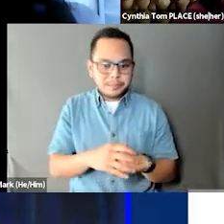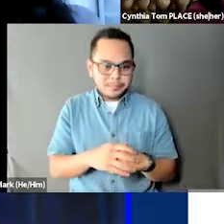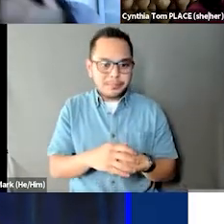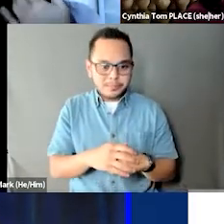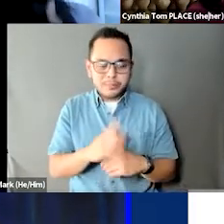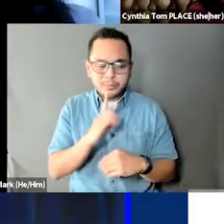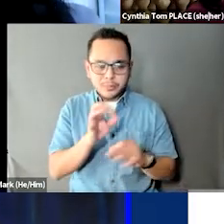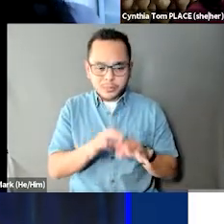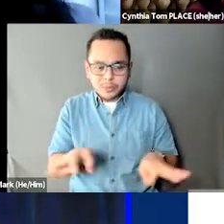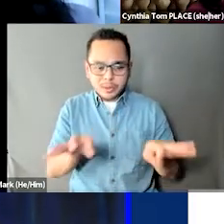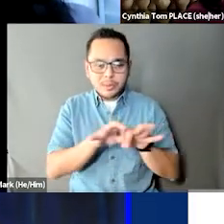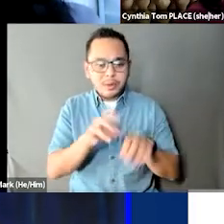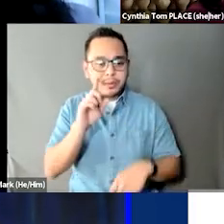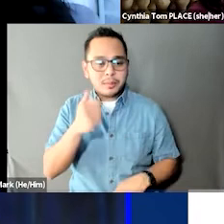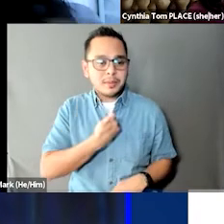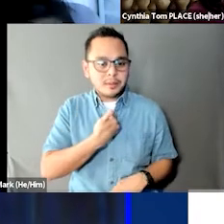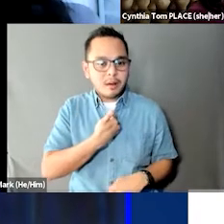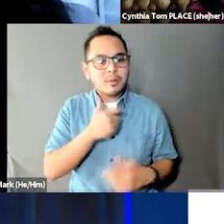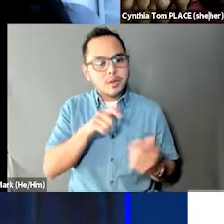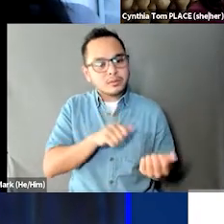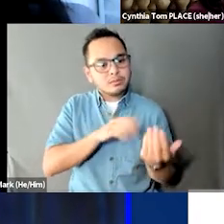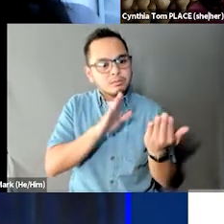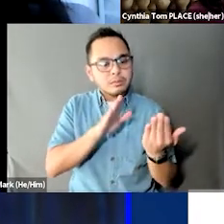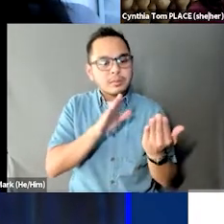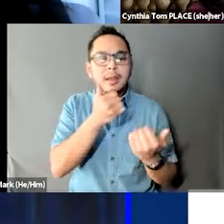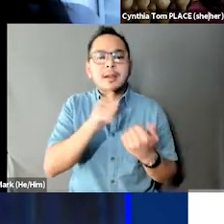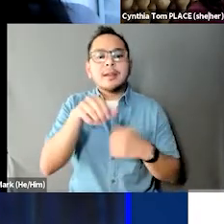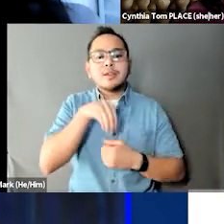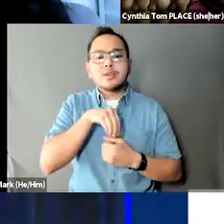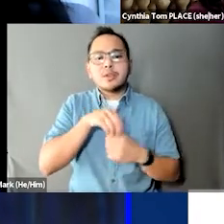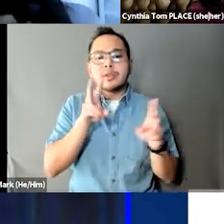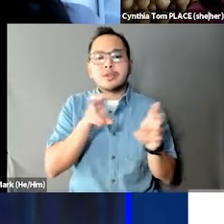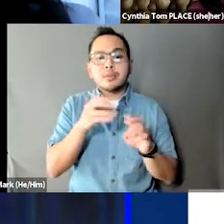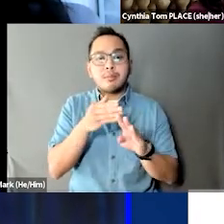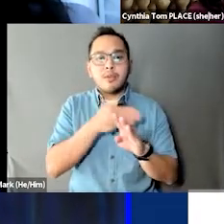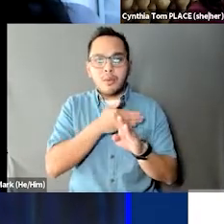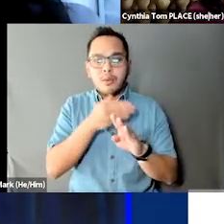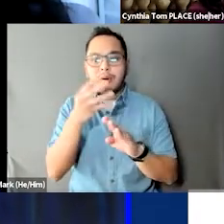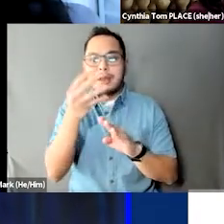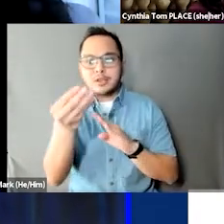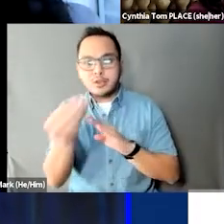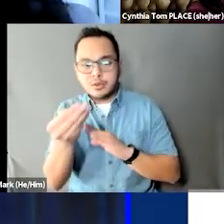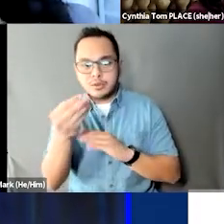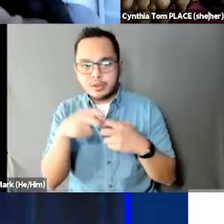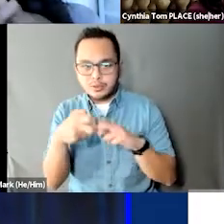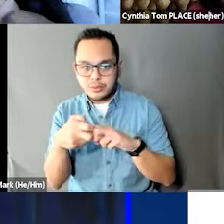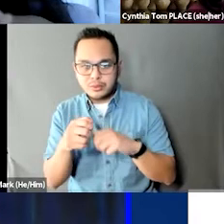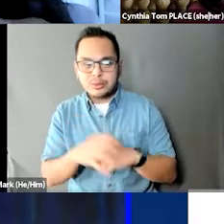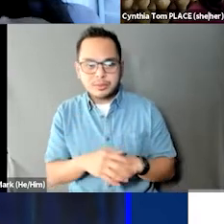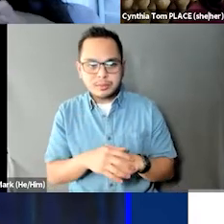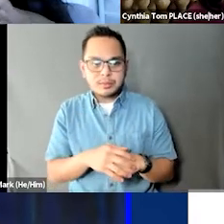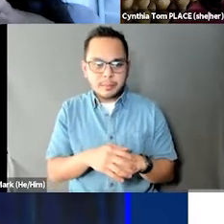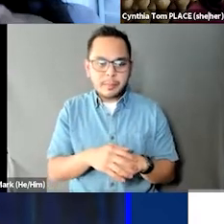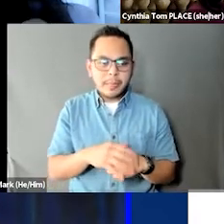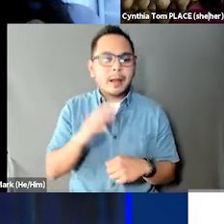really important. It was really important for me that I addressed any internal issues before addressing external issues. And I know